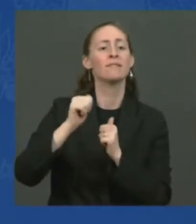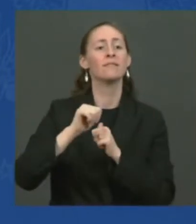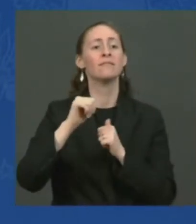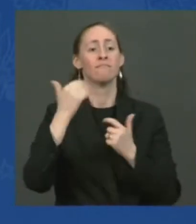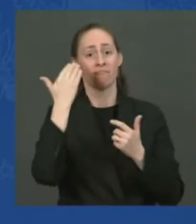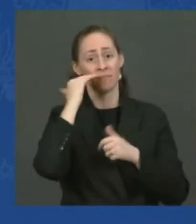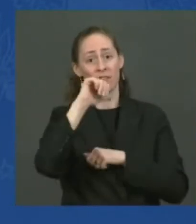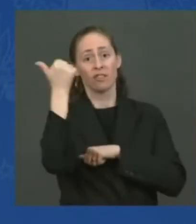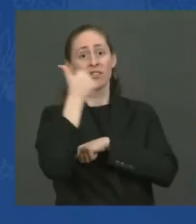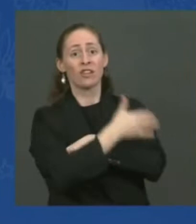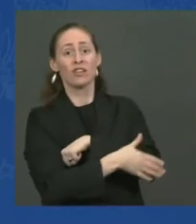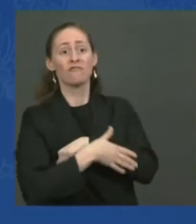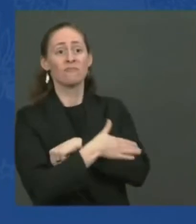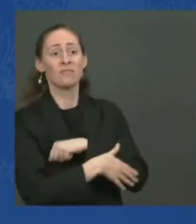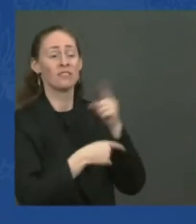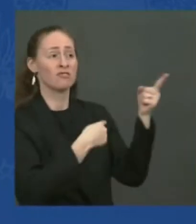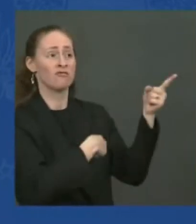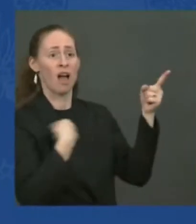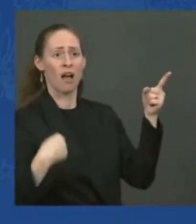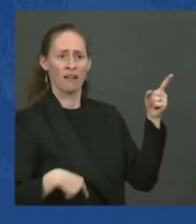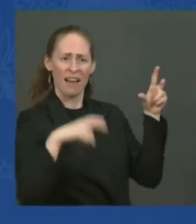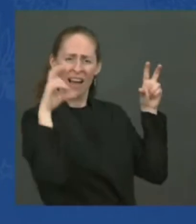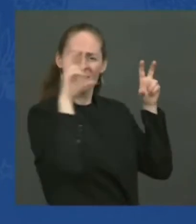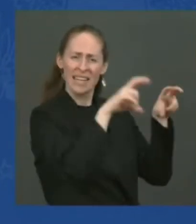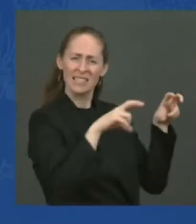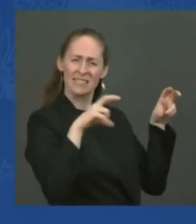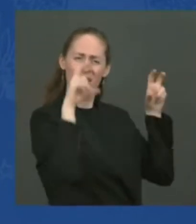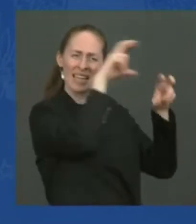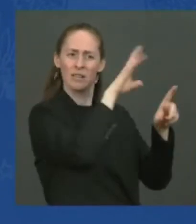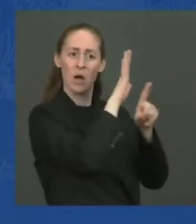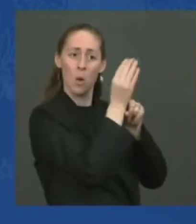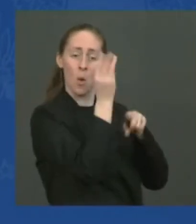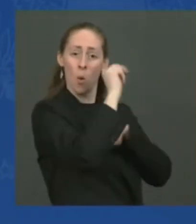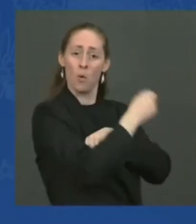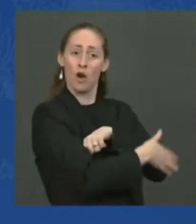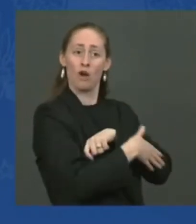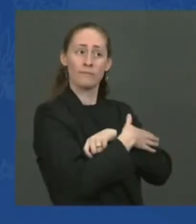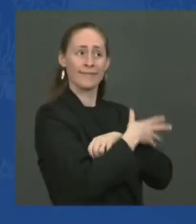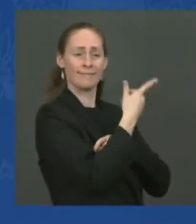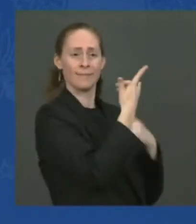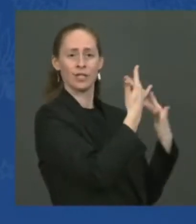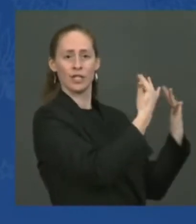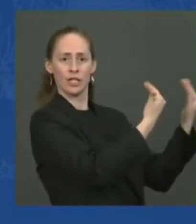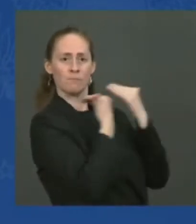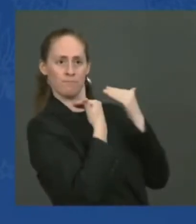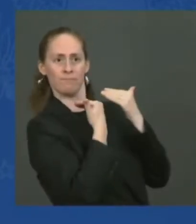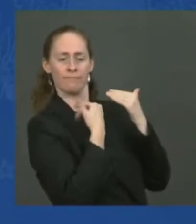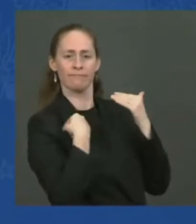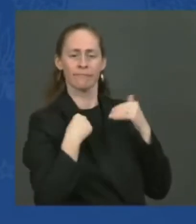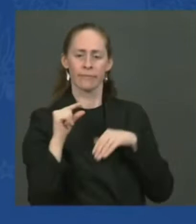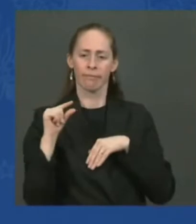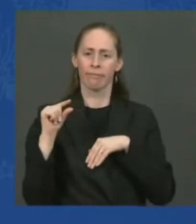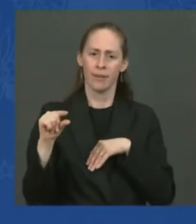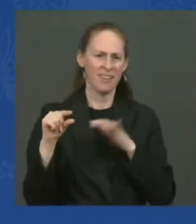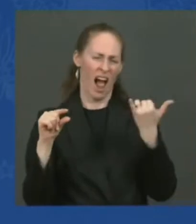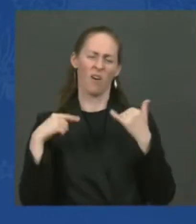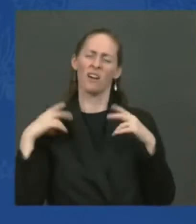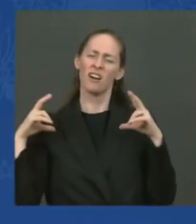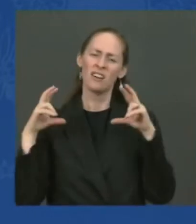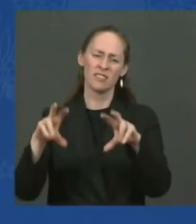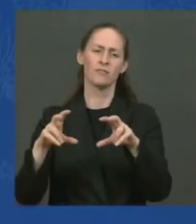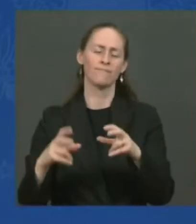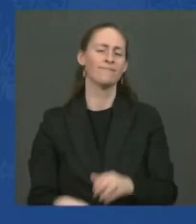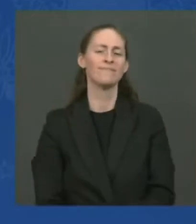who are investing heavily in infrastructure, much more than we have been. Maybe most importantly, at a time of surging inflation, these